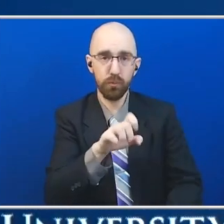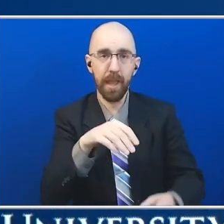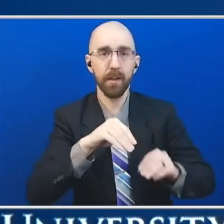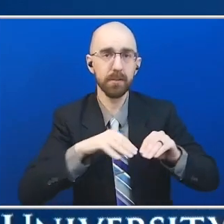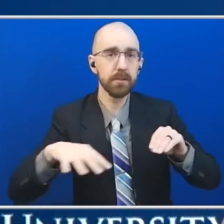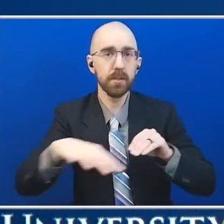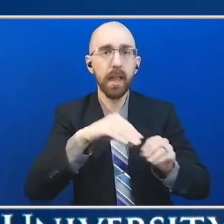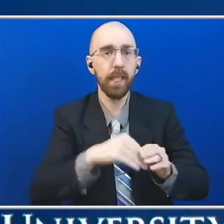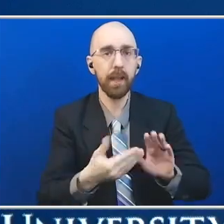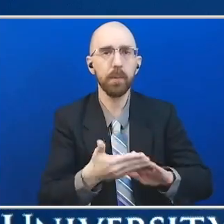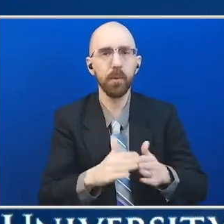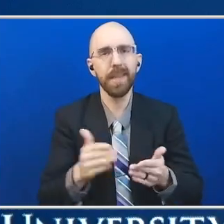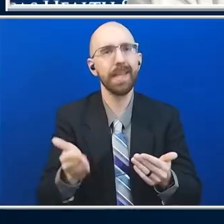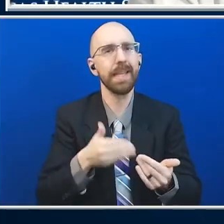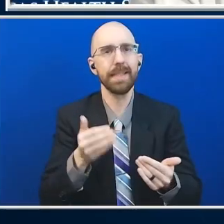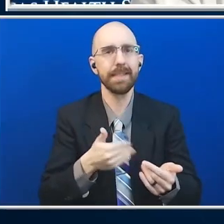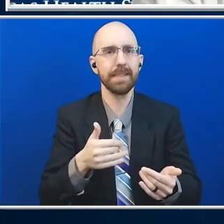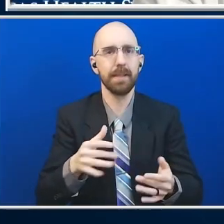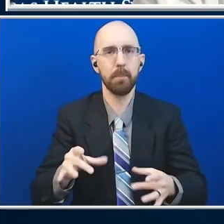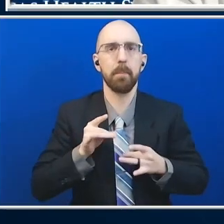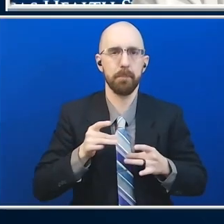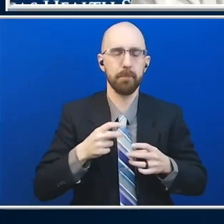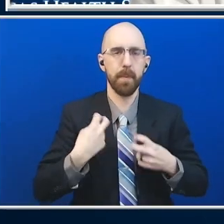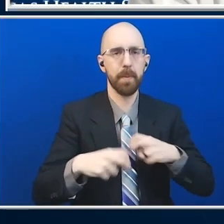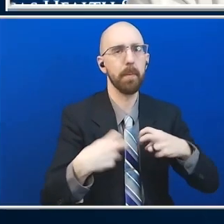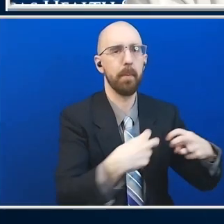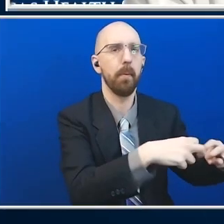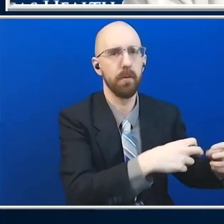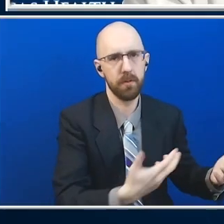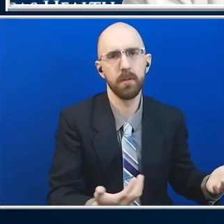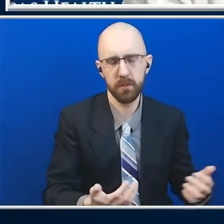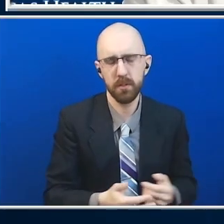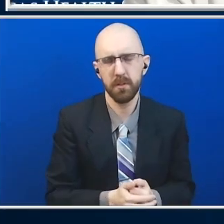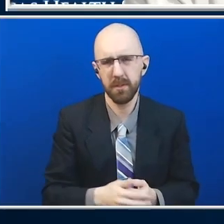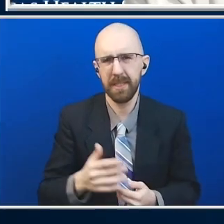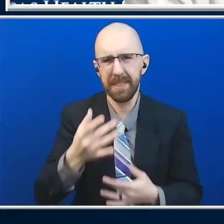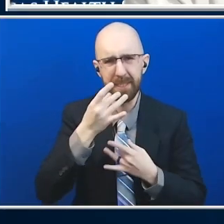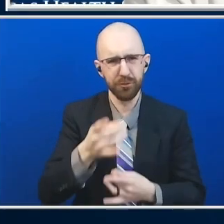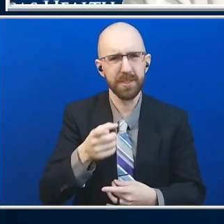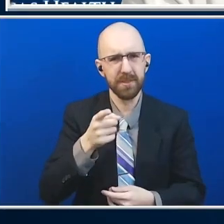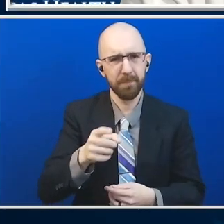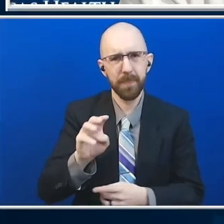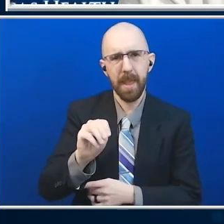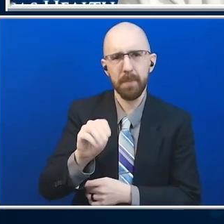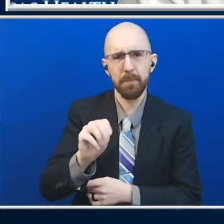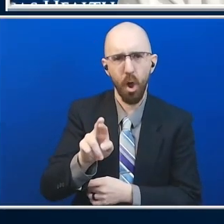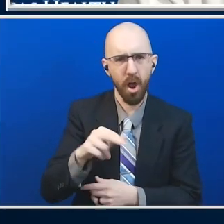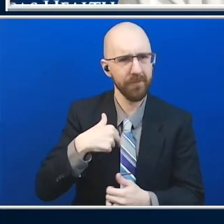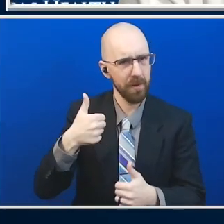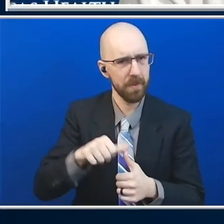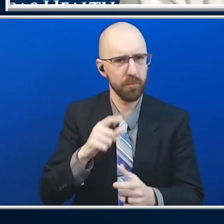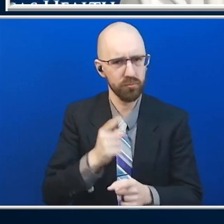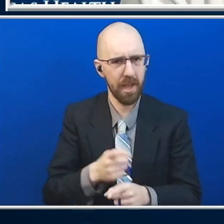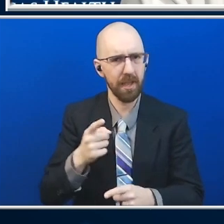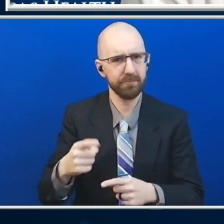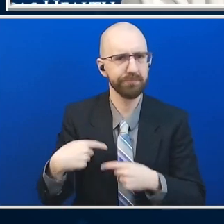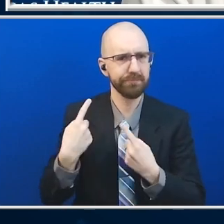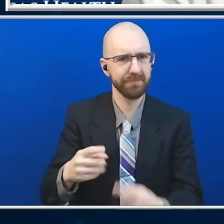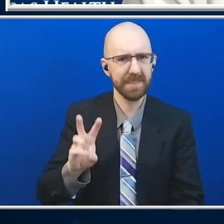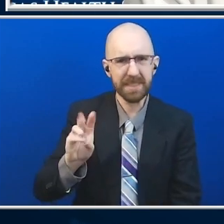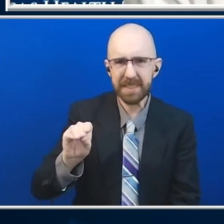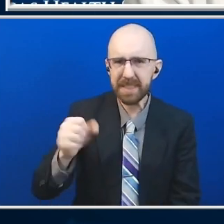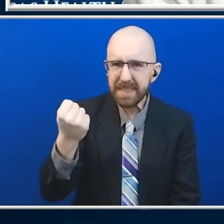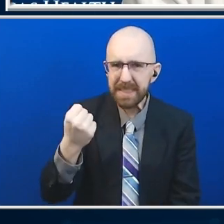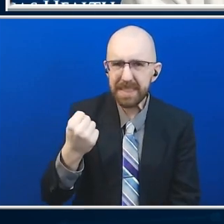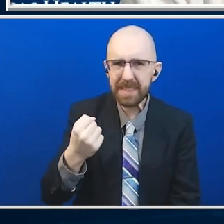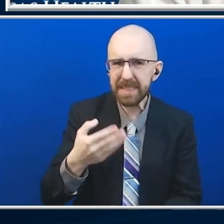get onward transmission to other people. And it's interesting, you know, the MMR, if I remember right, has been around since the 60s or even before.